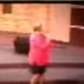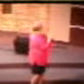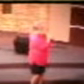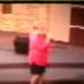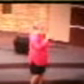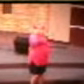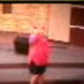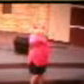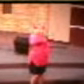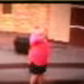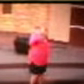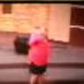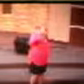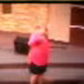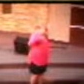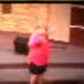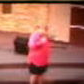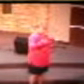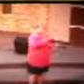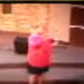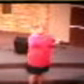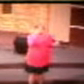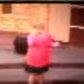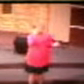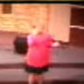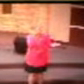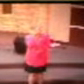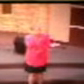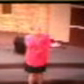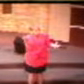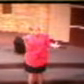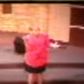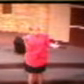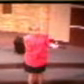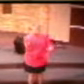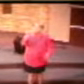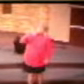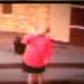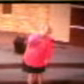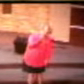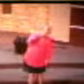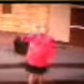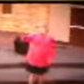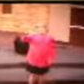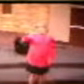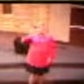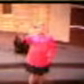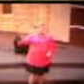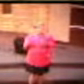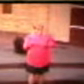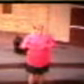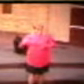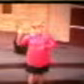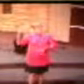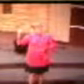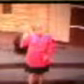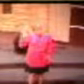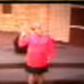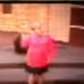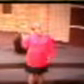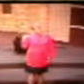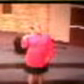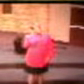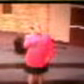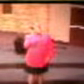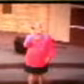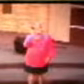here. You know why? Because that cross is to remind you that you love